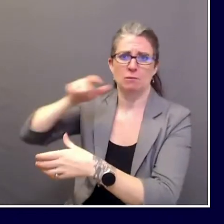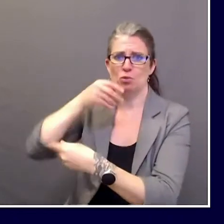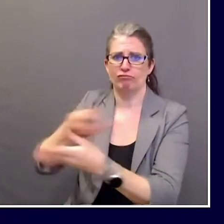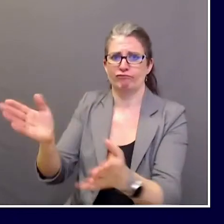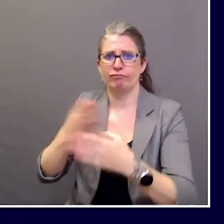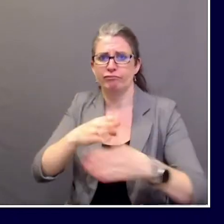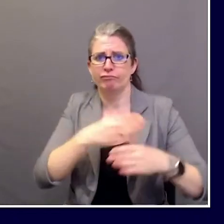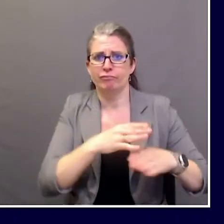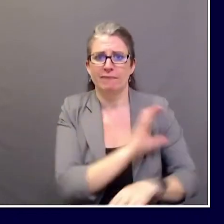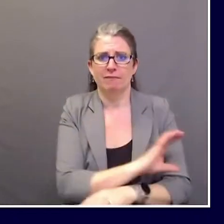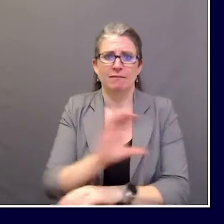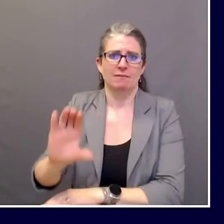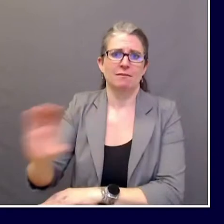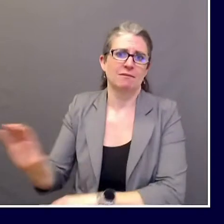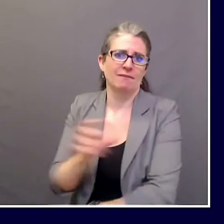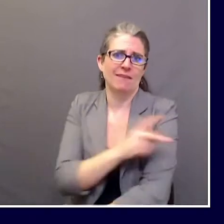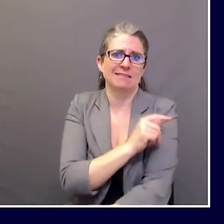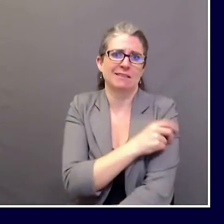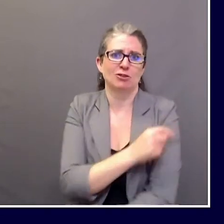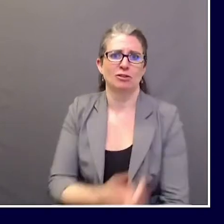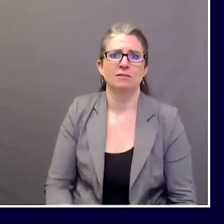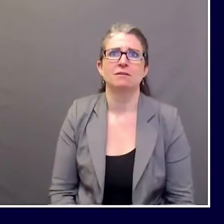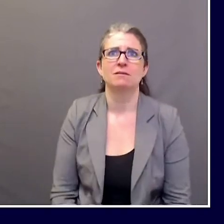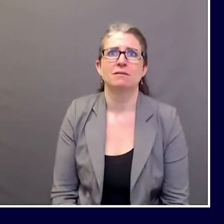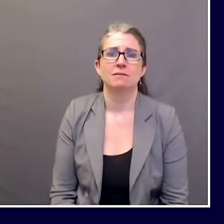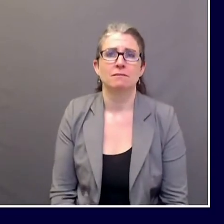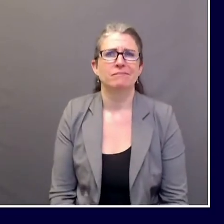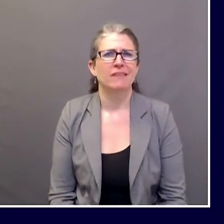given in Maine? I know you said you heard of